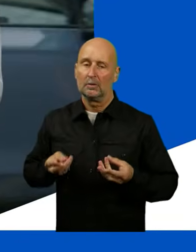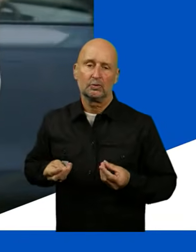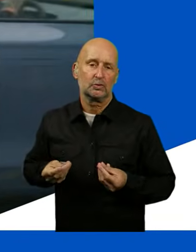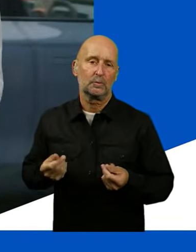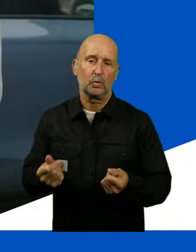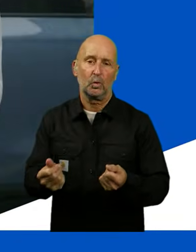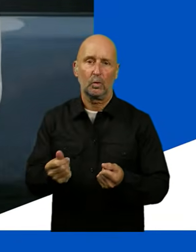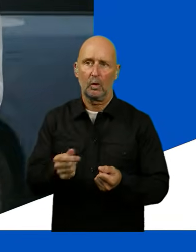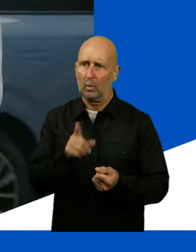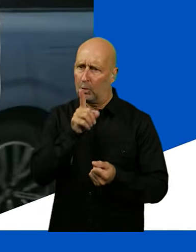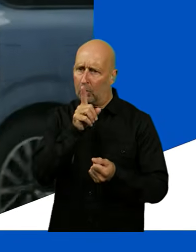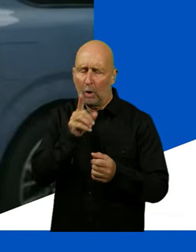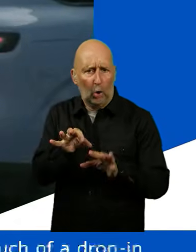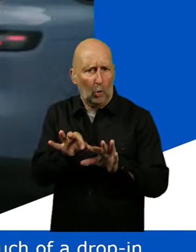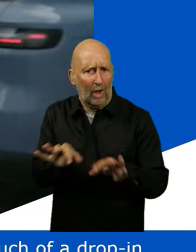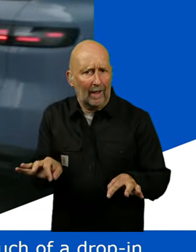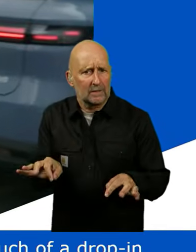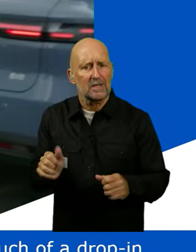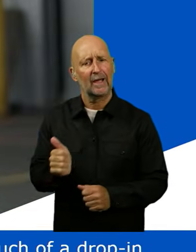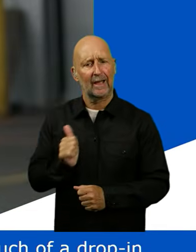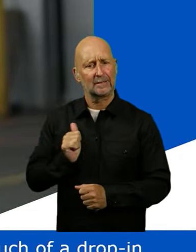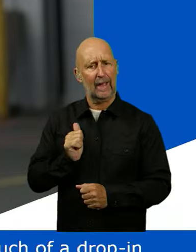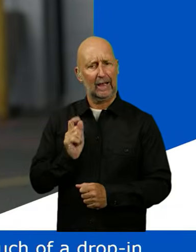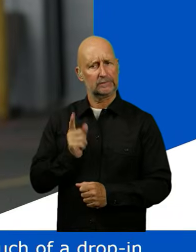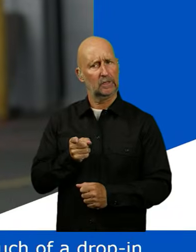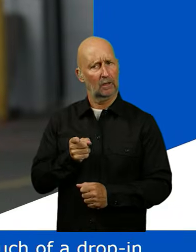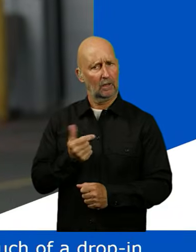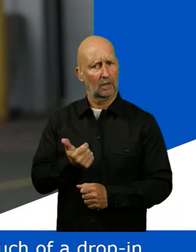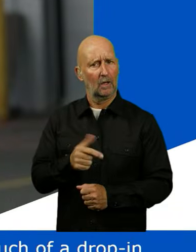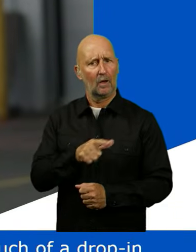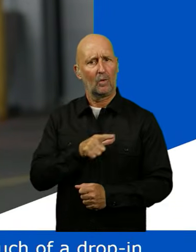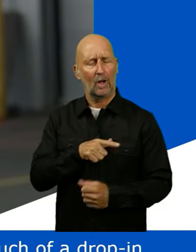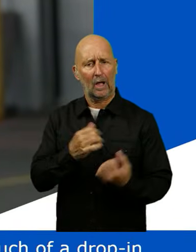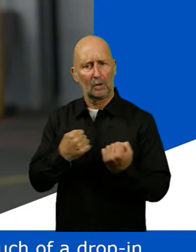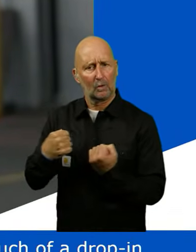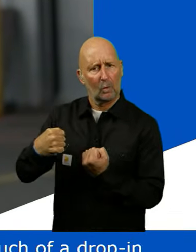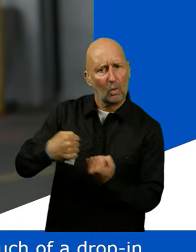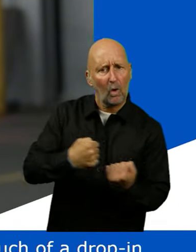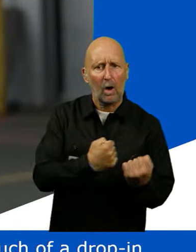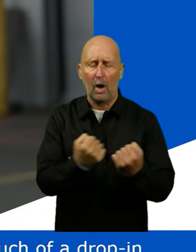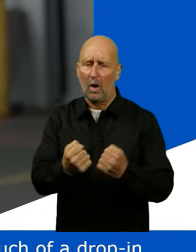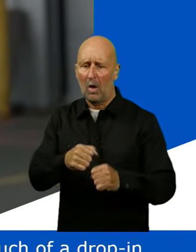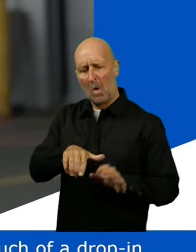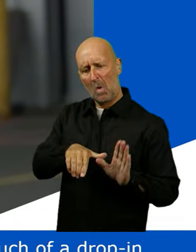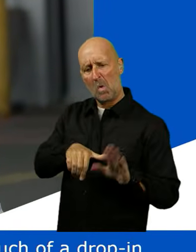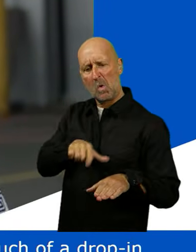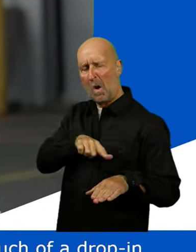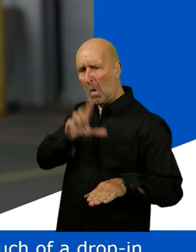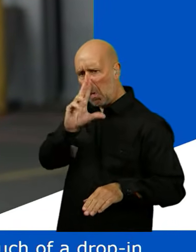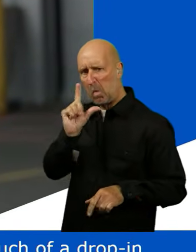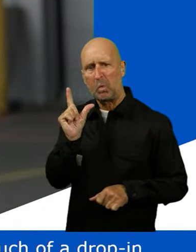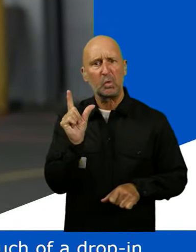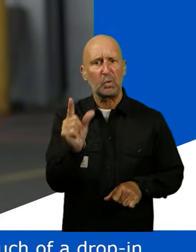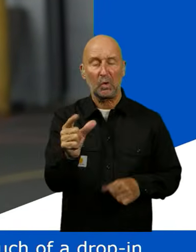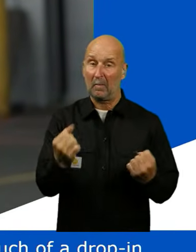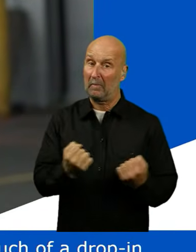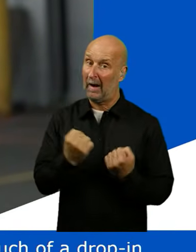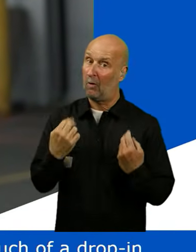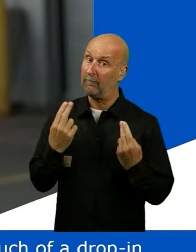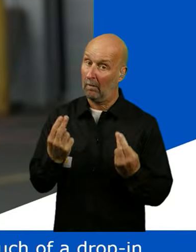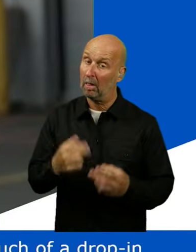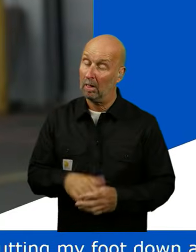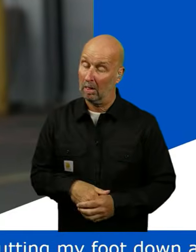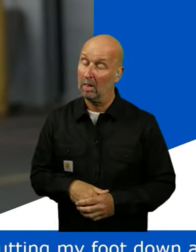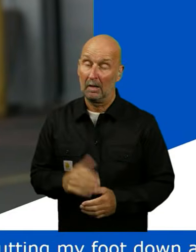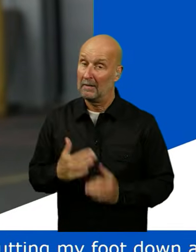very quiet, which I was expecting. But actually kind of getting around corners, putting my foot down a little bit, like it was more powerful than I expected.